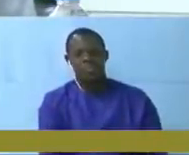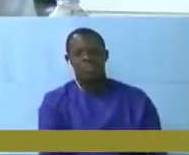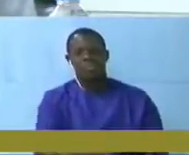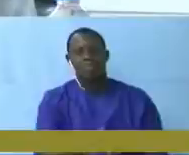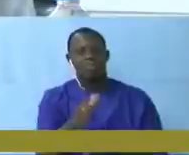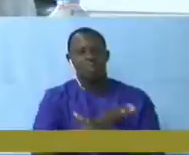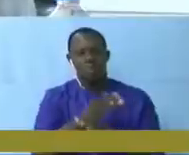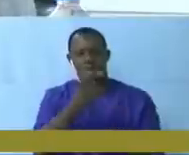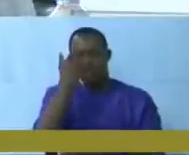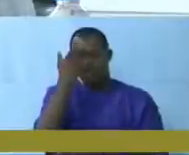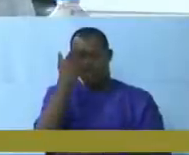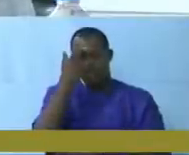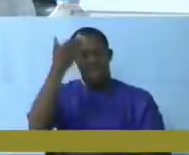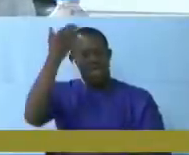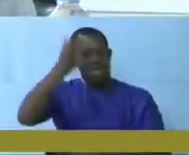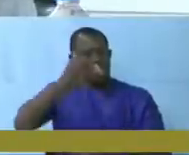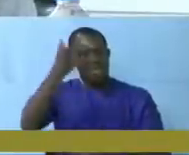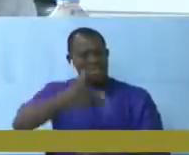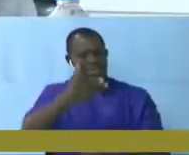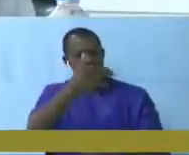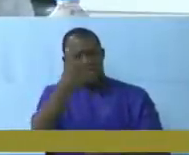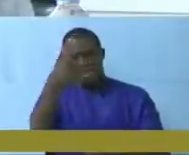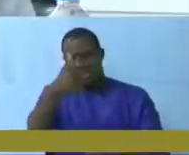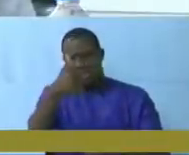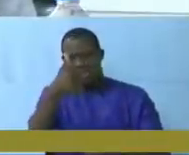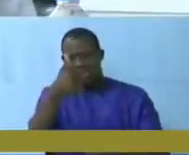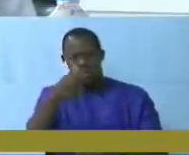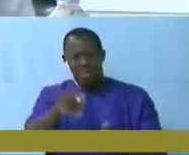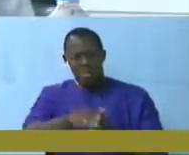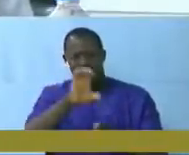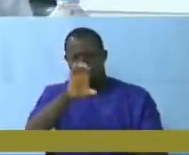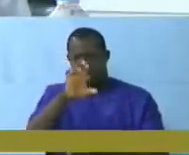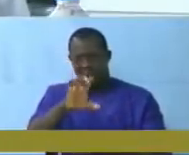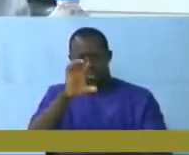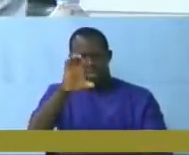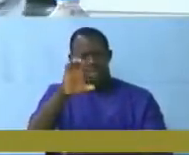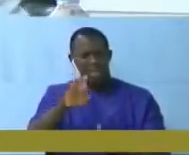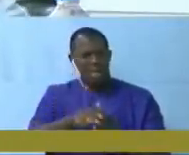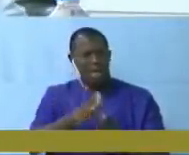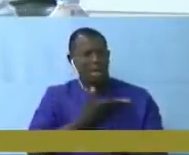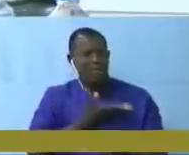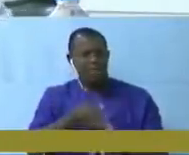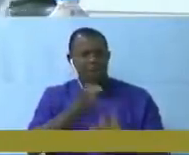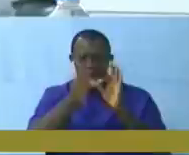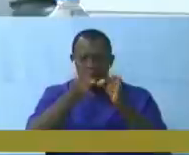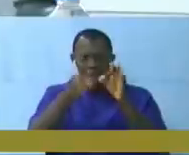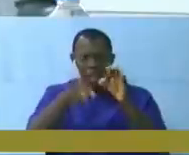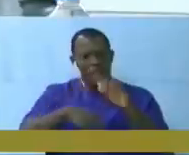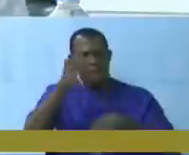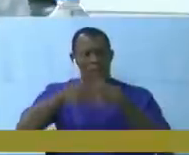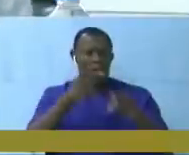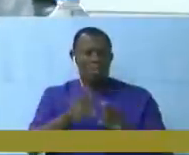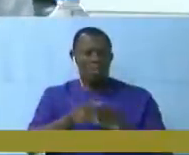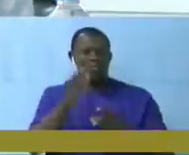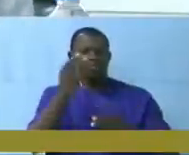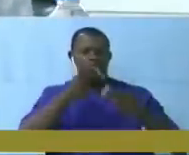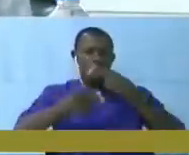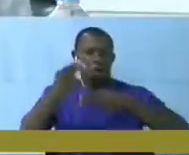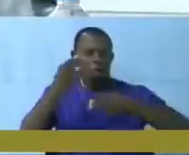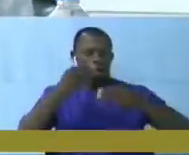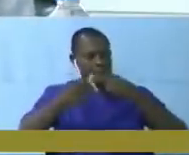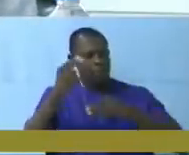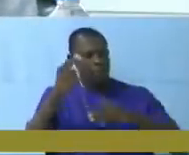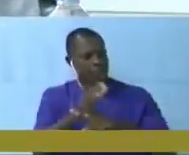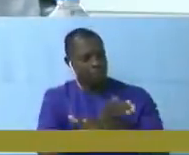1996 CRC had some fortune tellers. Kaju nak dal dinañ ko jëlé fo nga xamné dal dafa melni ñi doon nekkon ci